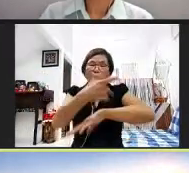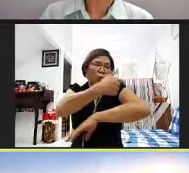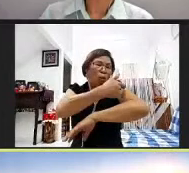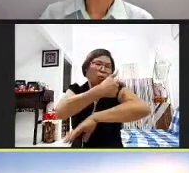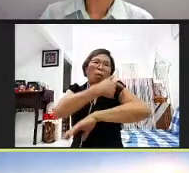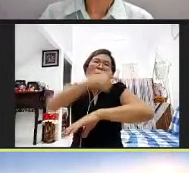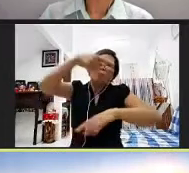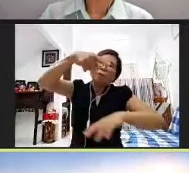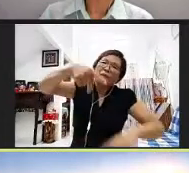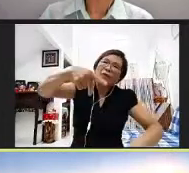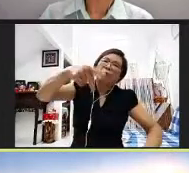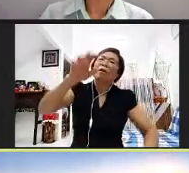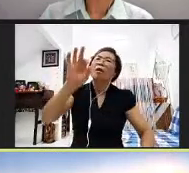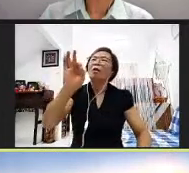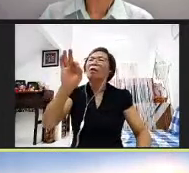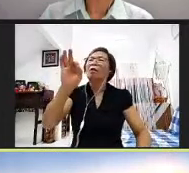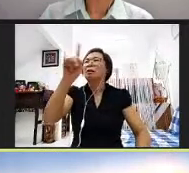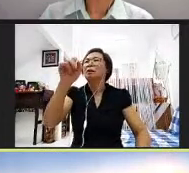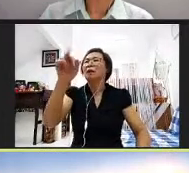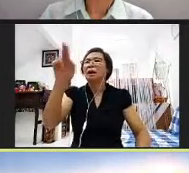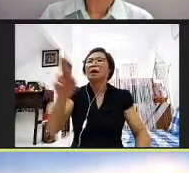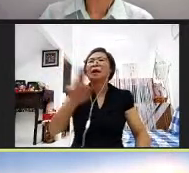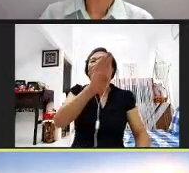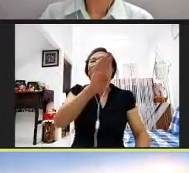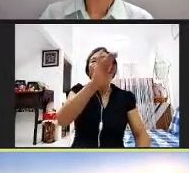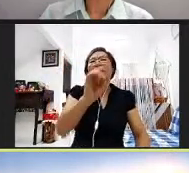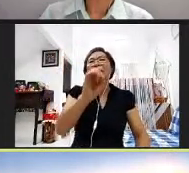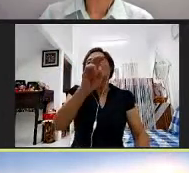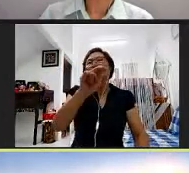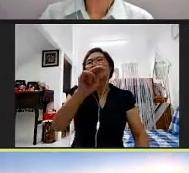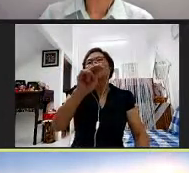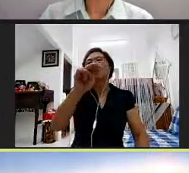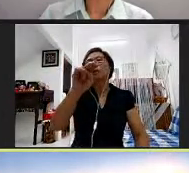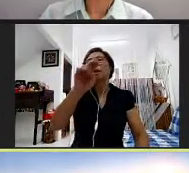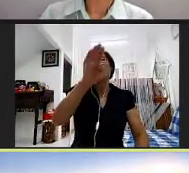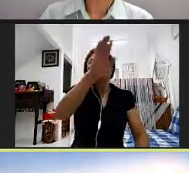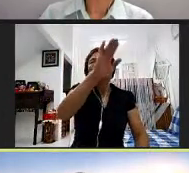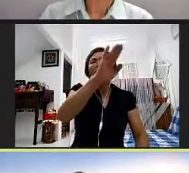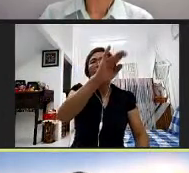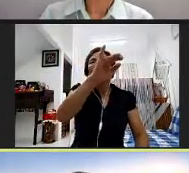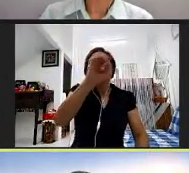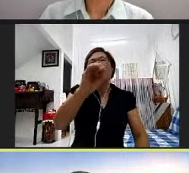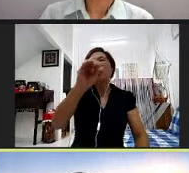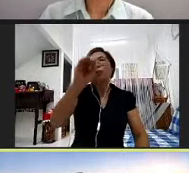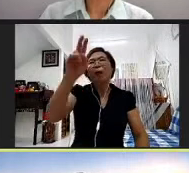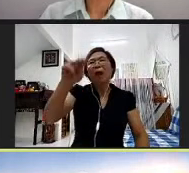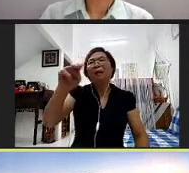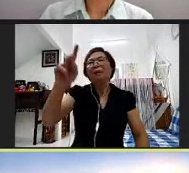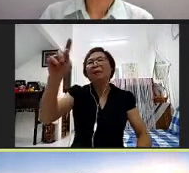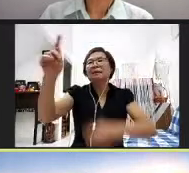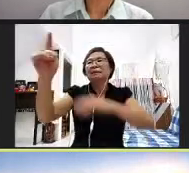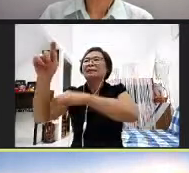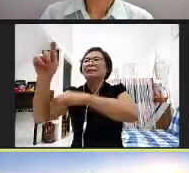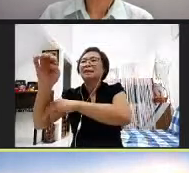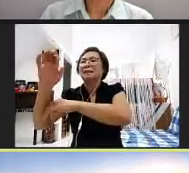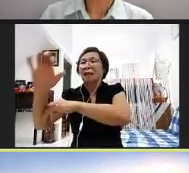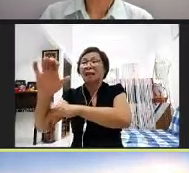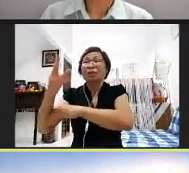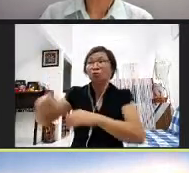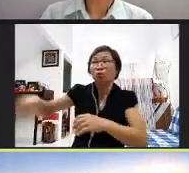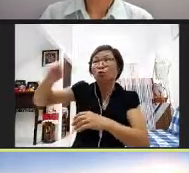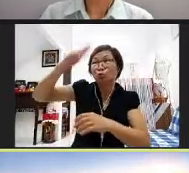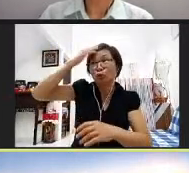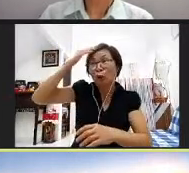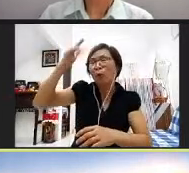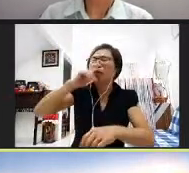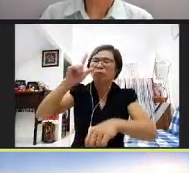Pfizer, the mRNA. I think many people, you all has know everything about the types of vaccines, so I don't